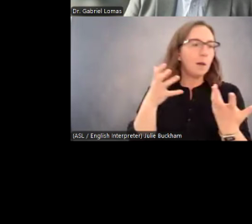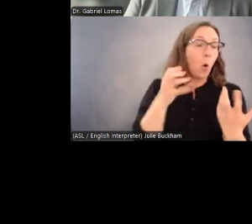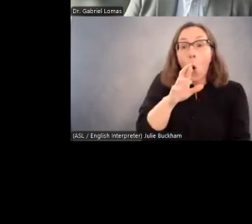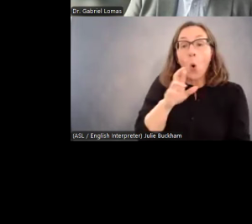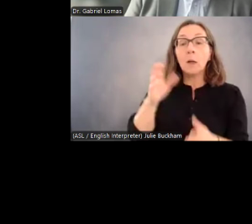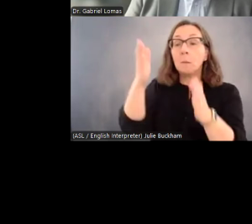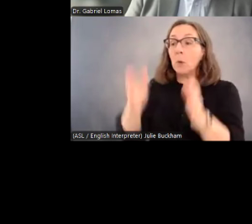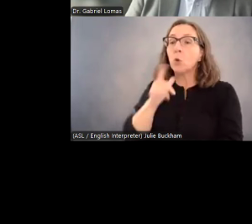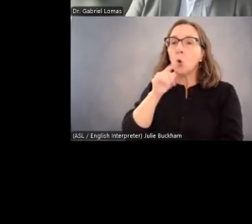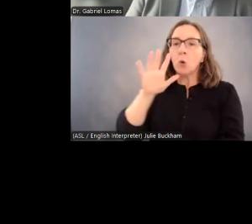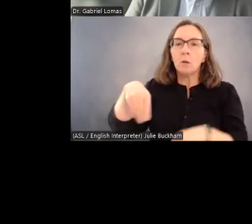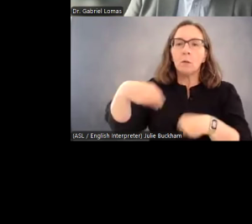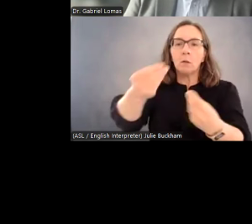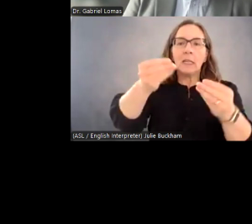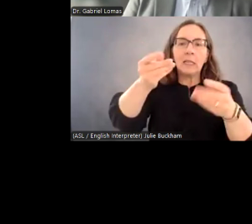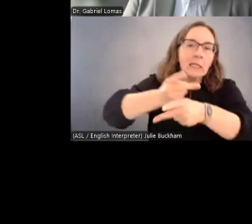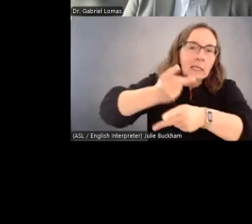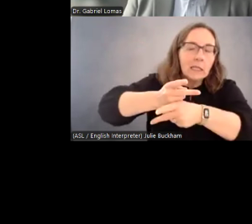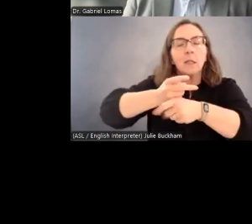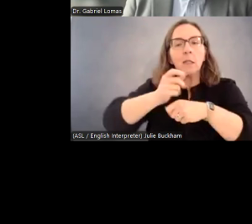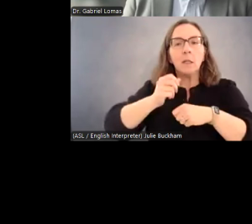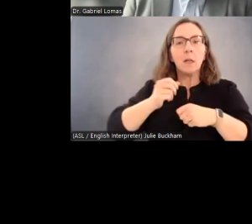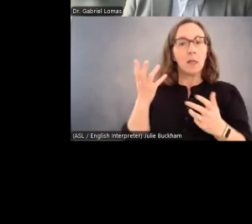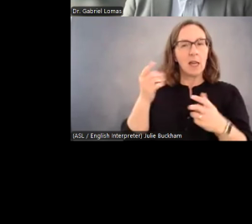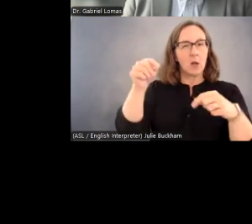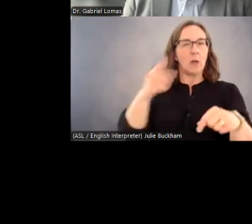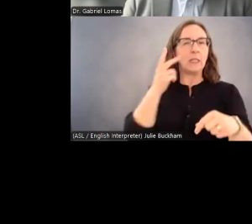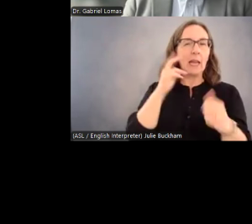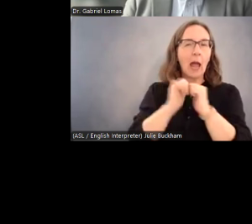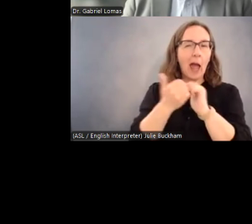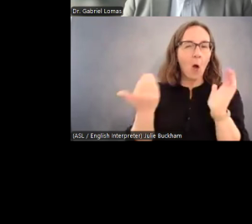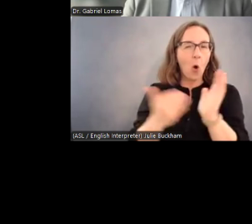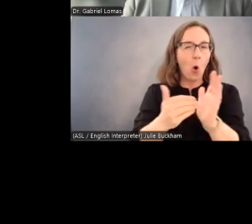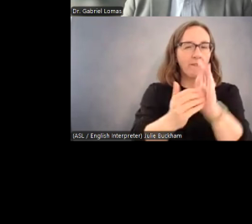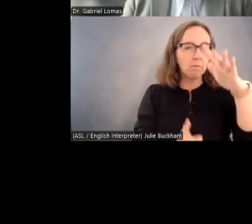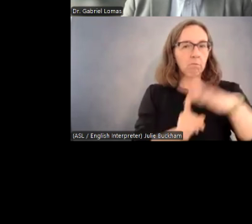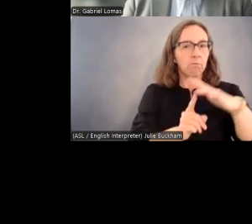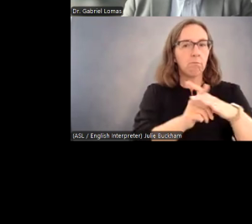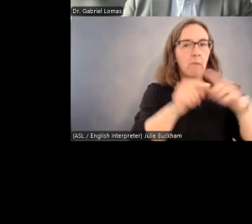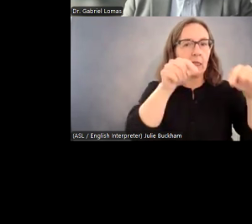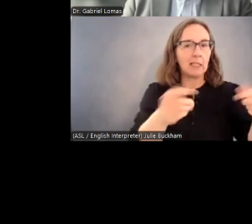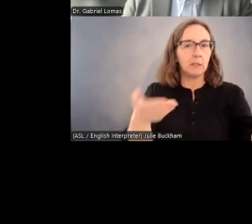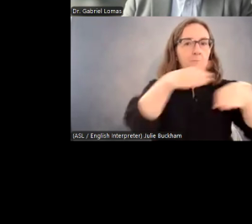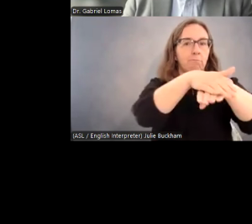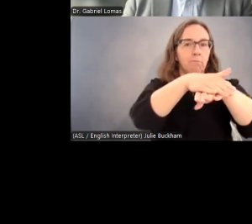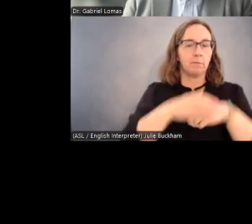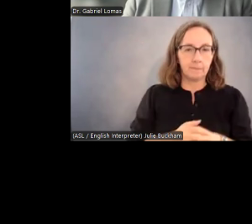those individuals because they're looking at this prevalence within that population. Next slide.